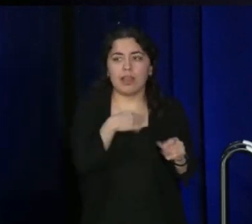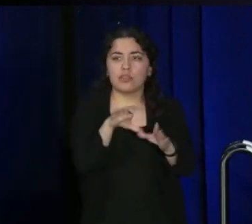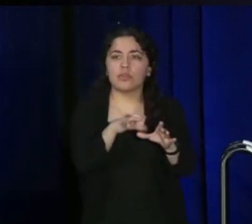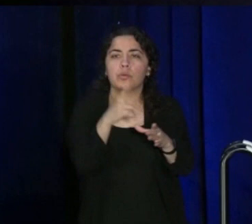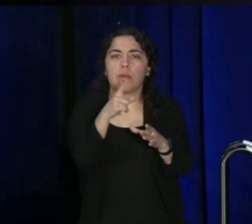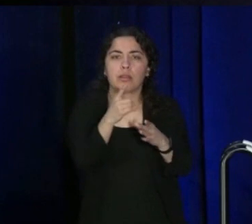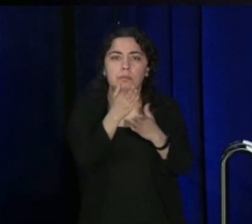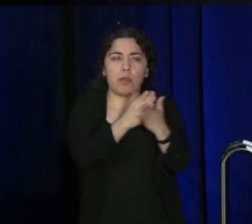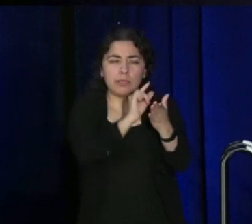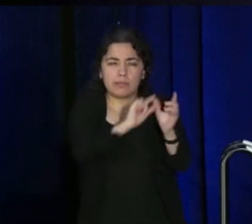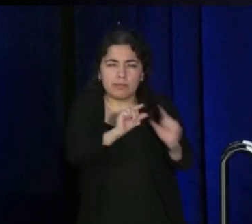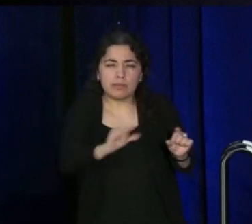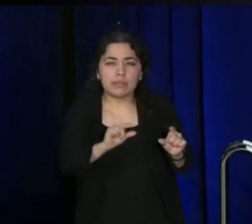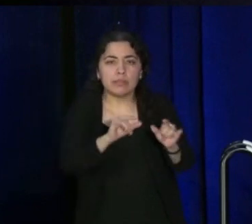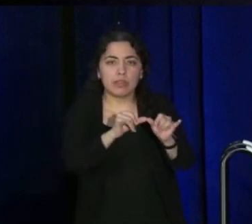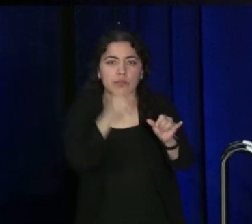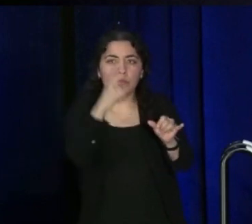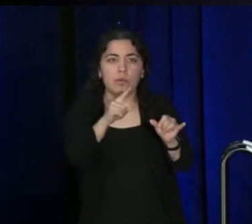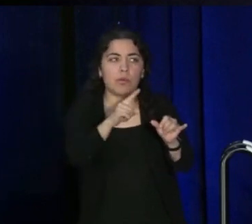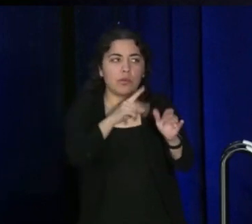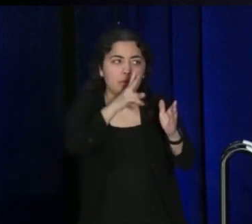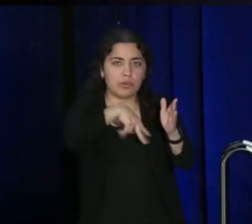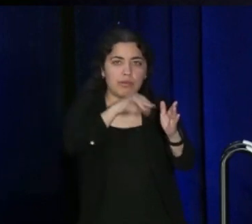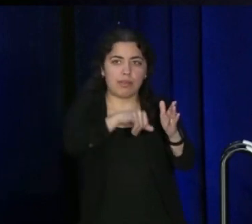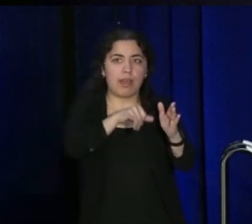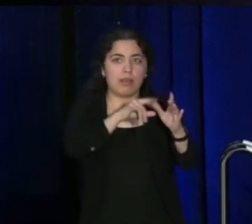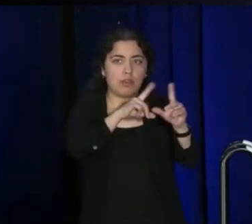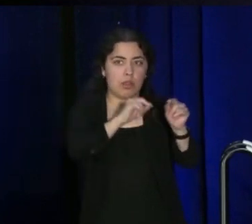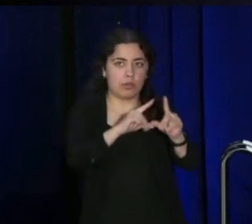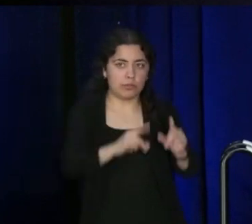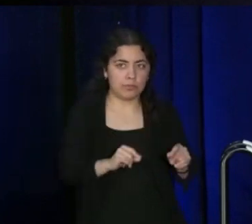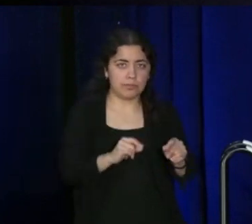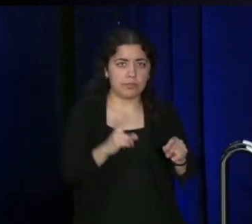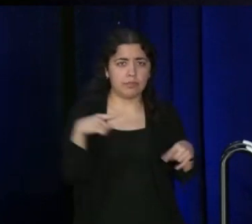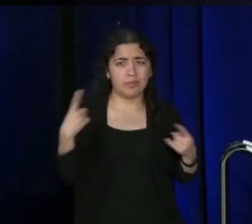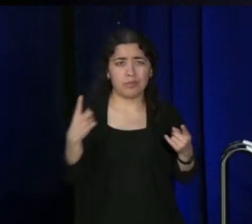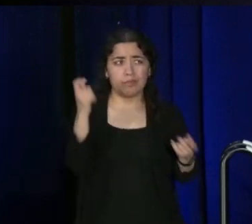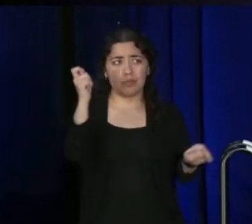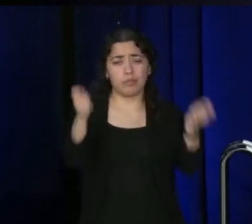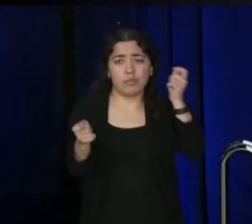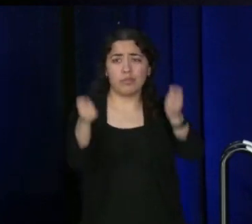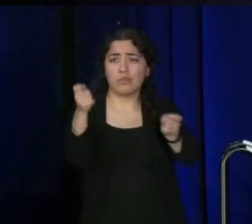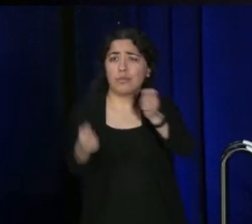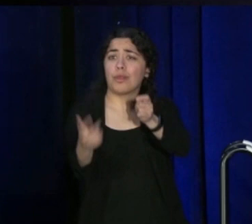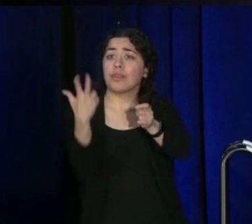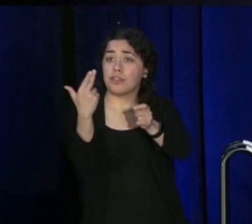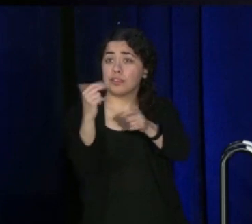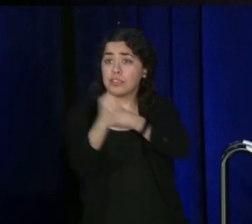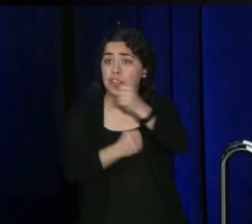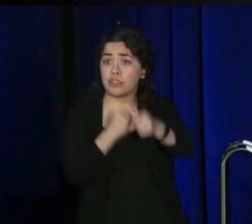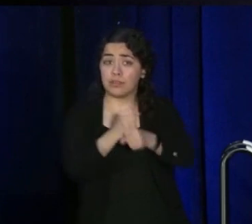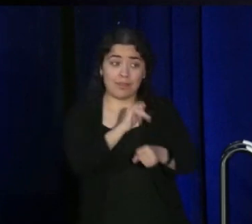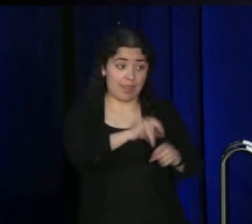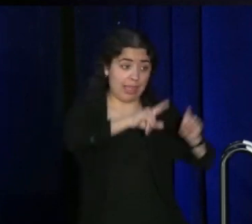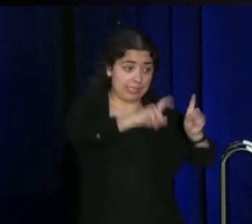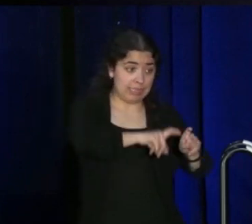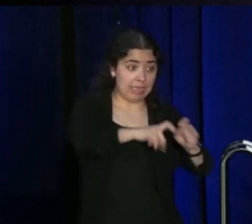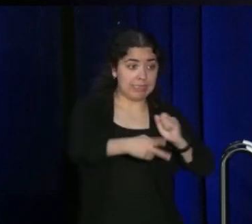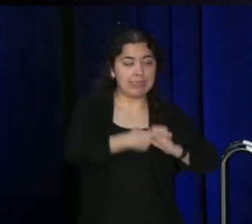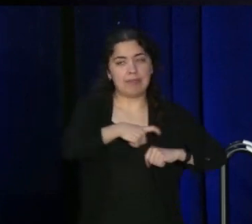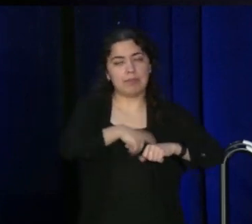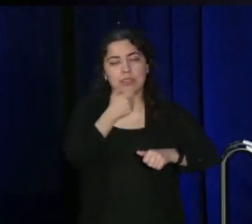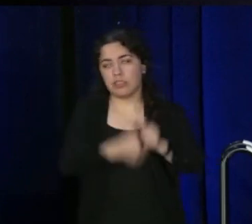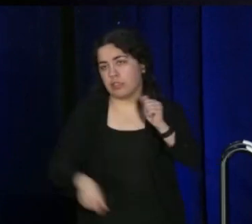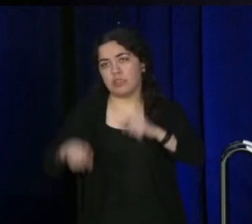for reading the cards. And it's been evolving over 13 years now. And those tests save me every single time I go